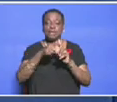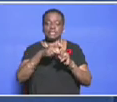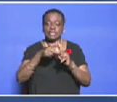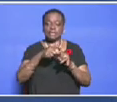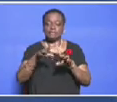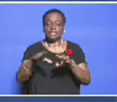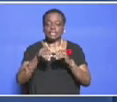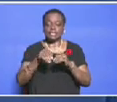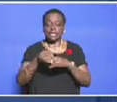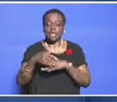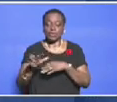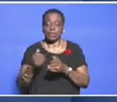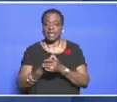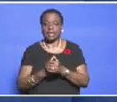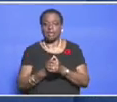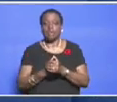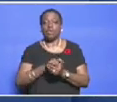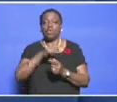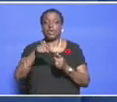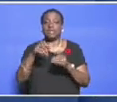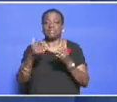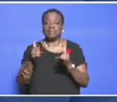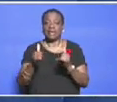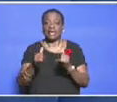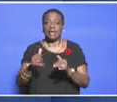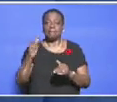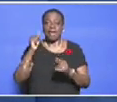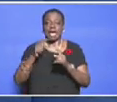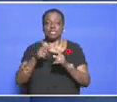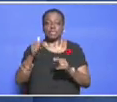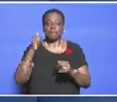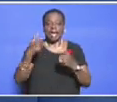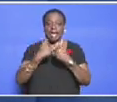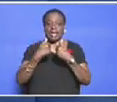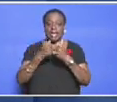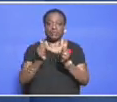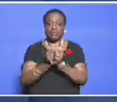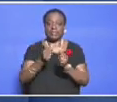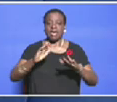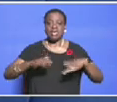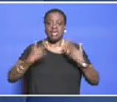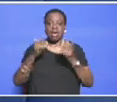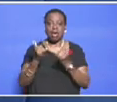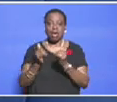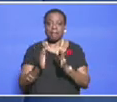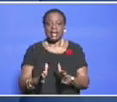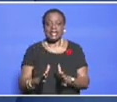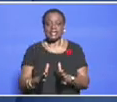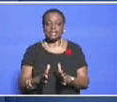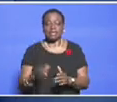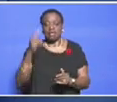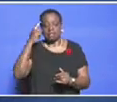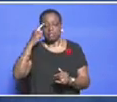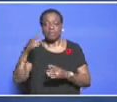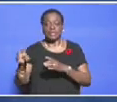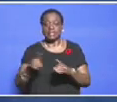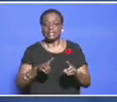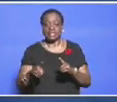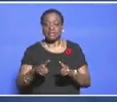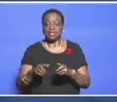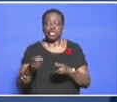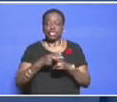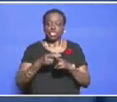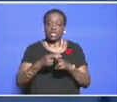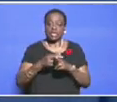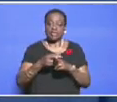happens when you got to play back-to-back games and with young players. You know, what I thought what we did at the end of this game was we shortened up the